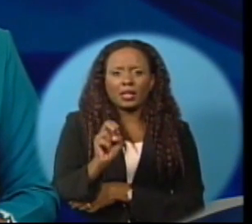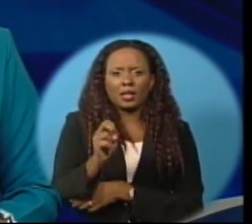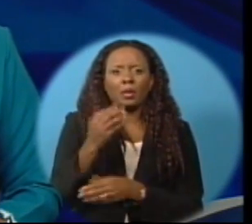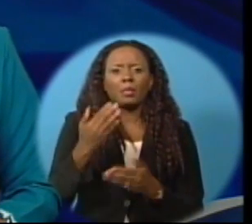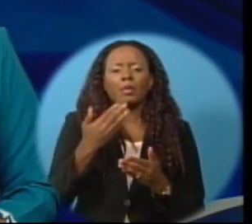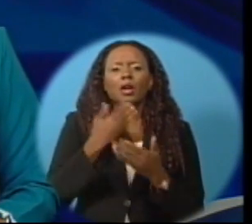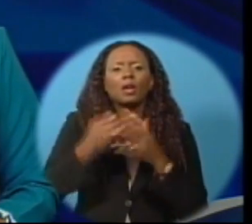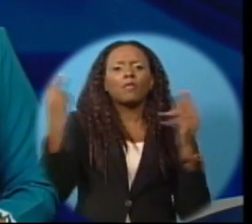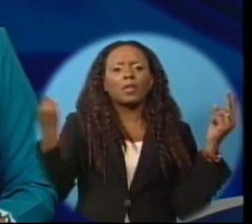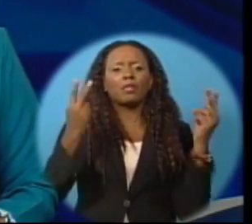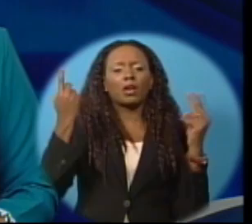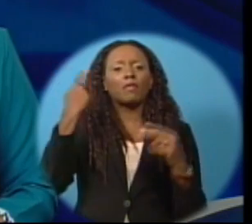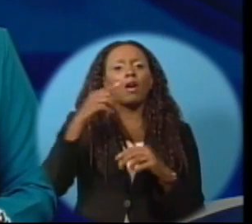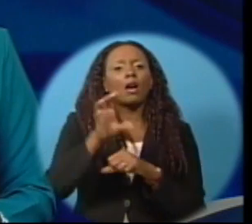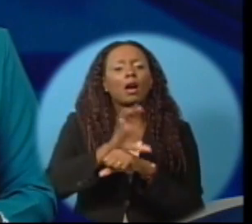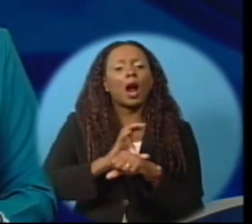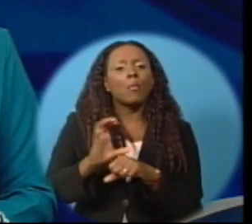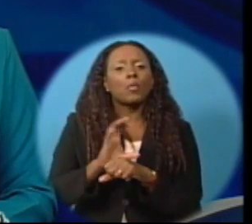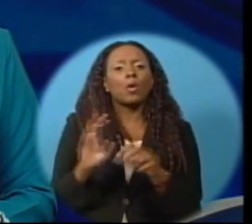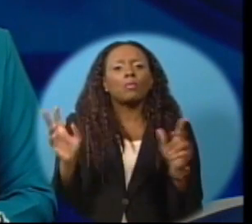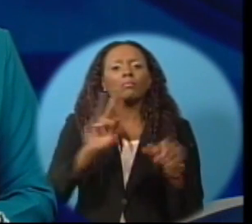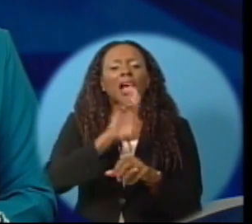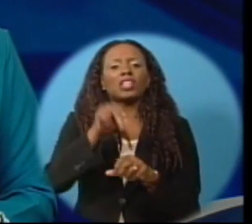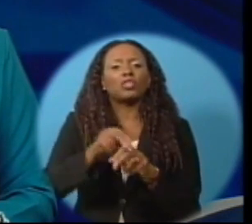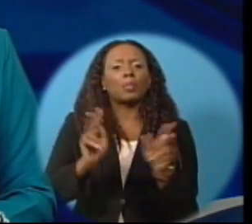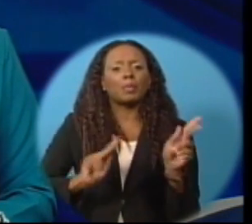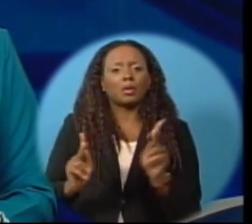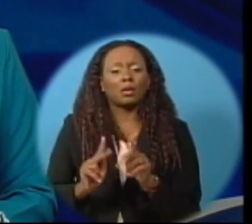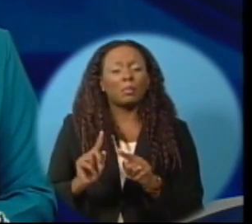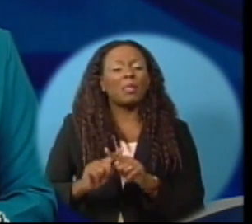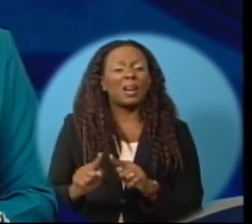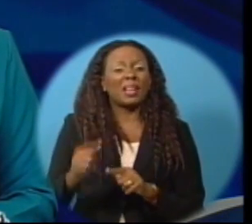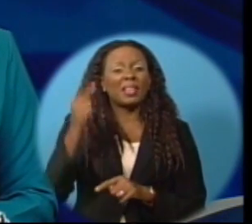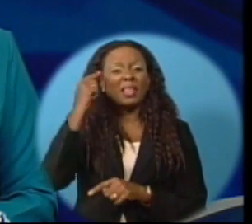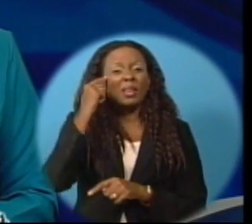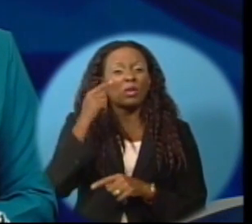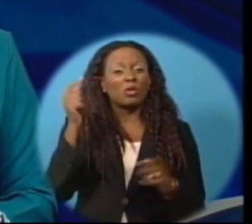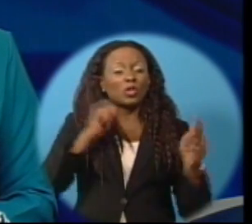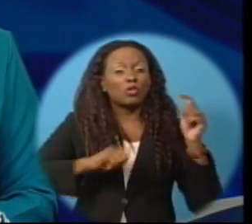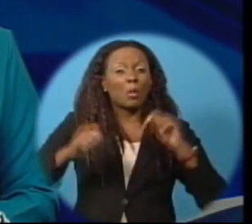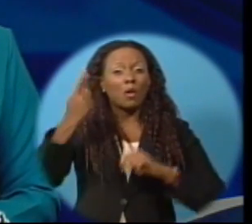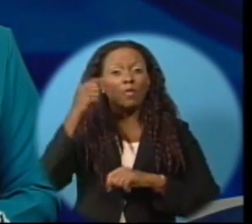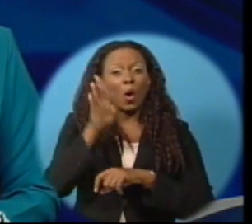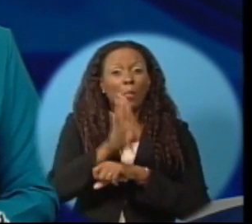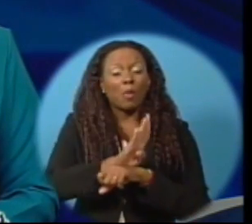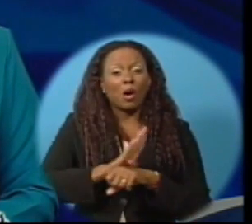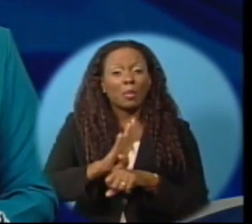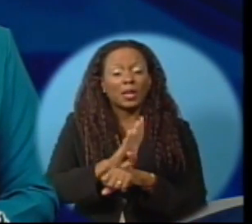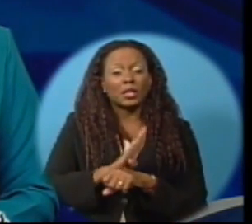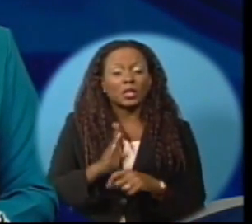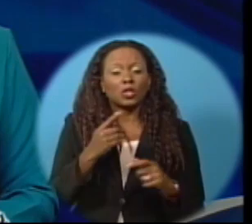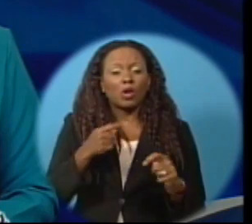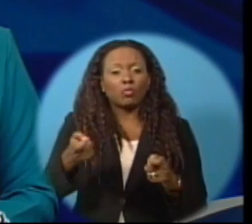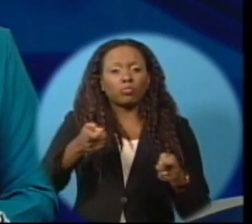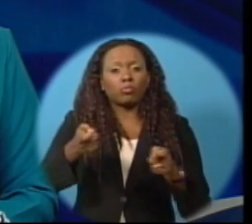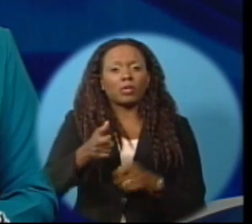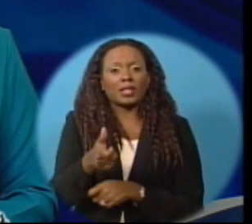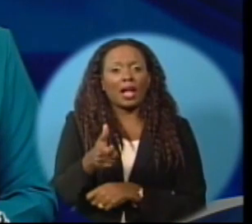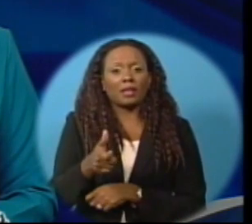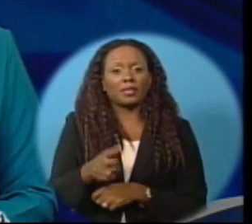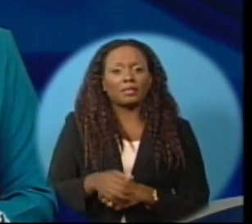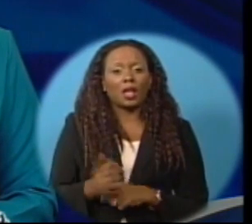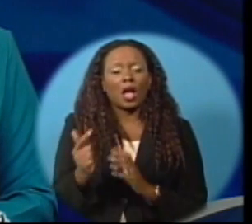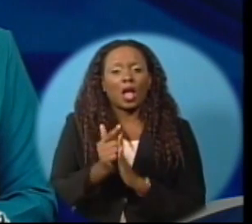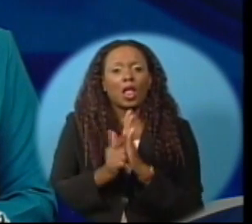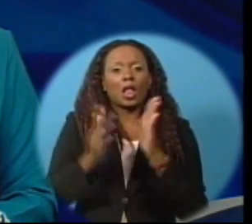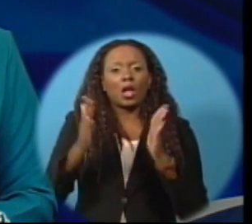nationalism. However, he believes it will spell trouble for Barbados as a sovereign state. Attorney-at-law Gyson Mears